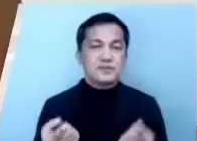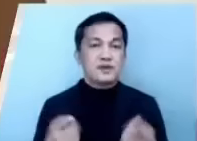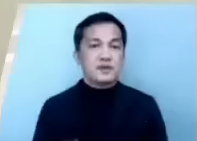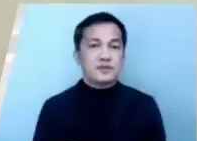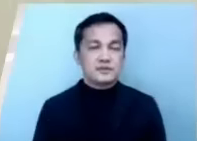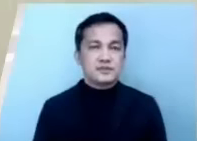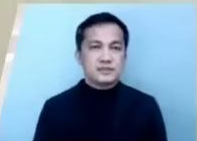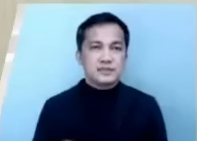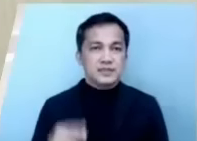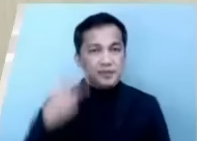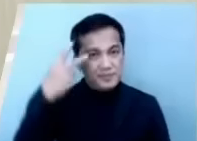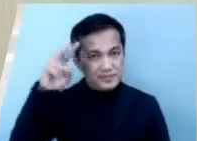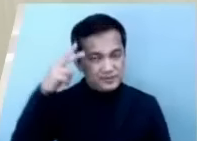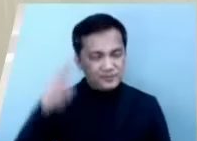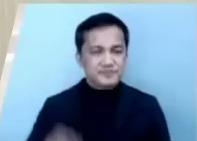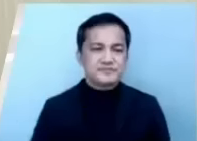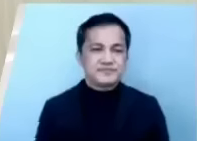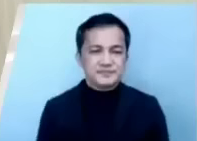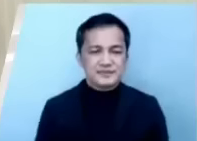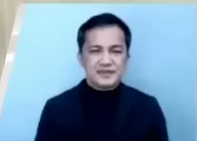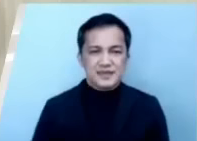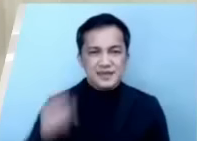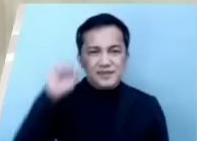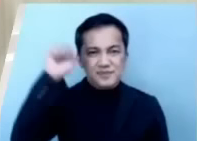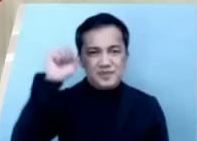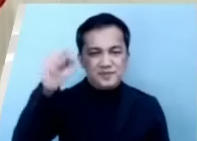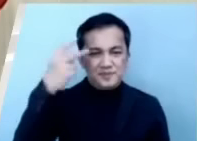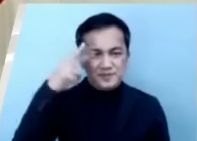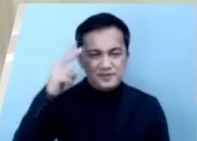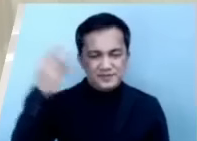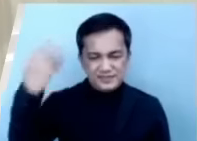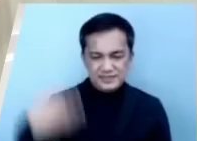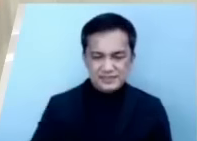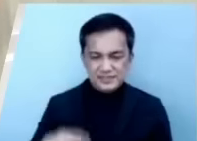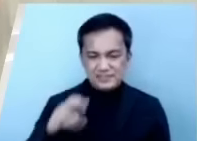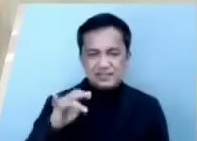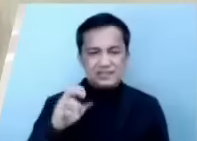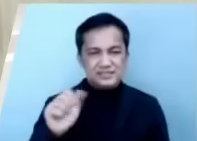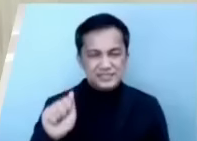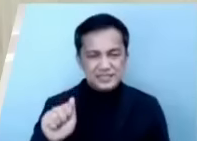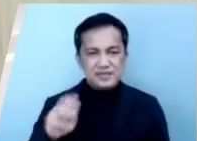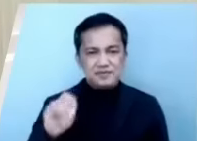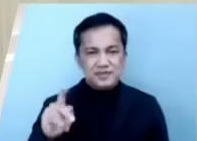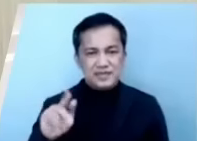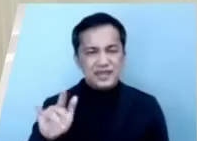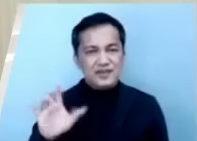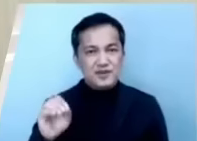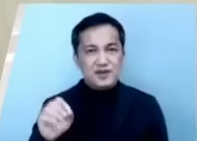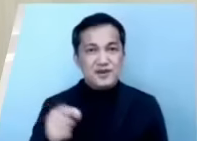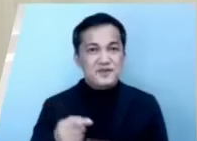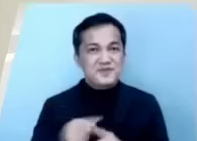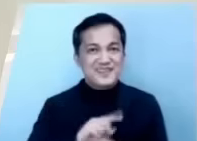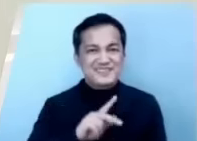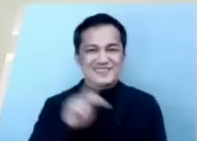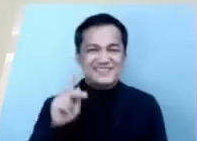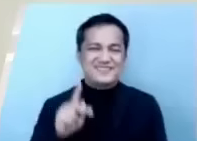Mexico. Viva Mexico! This is Chelsea Manalo from the